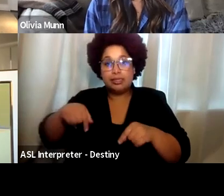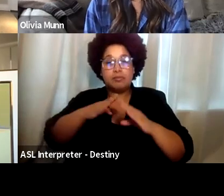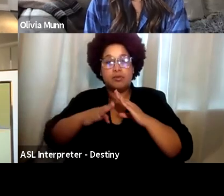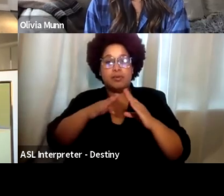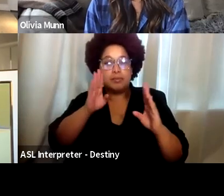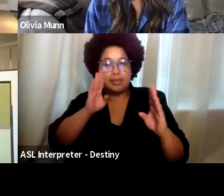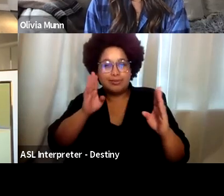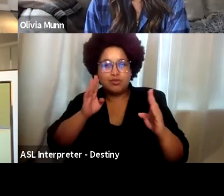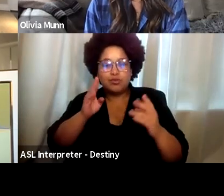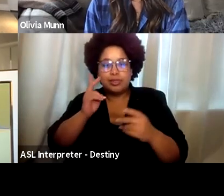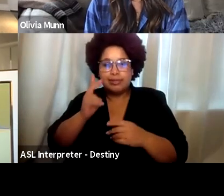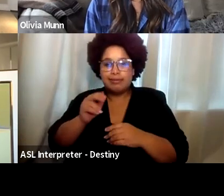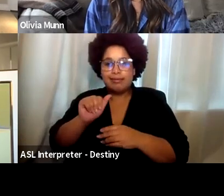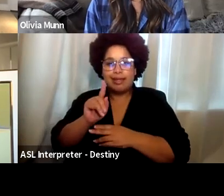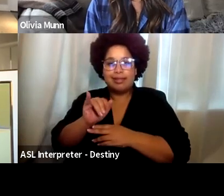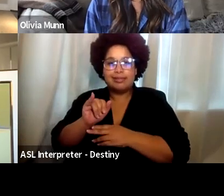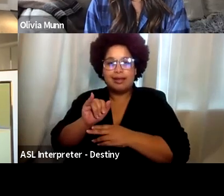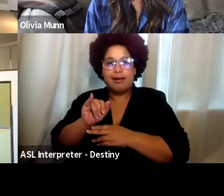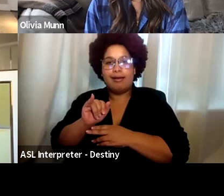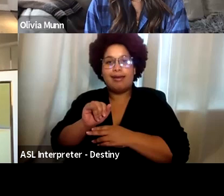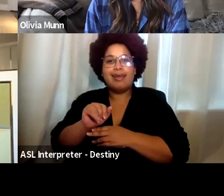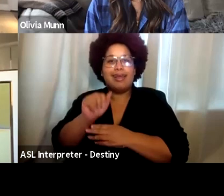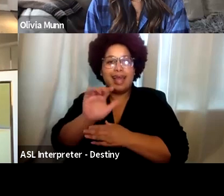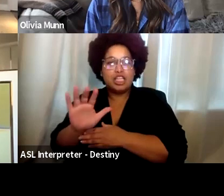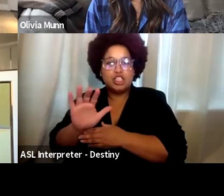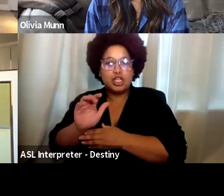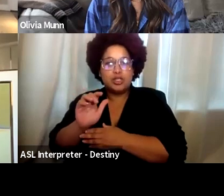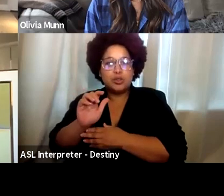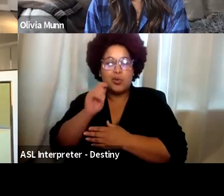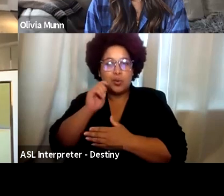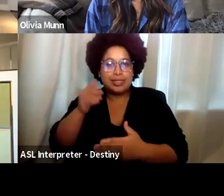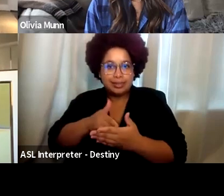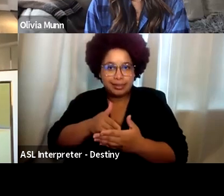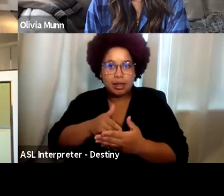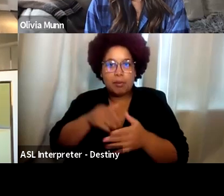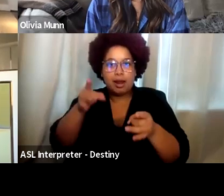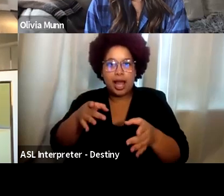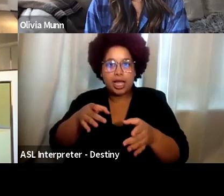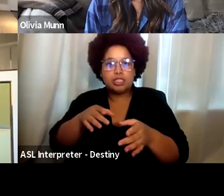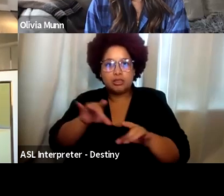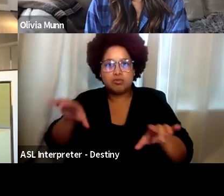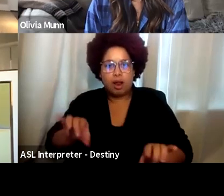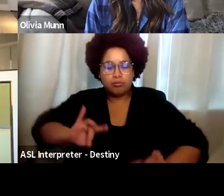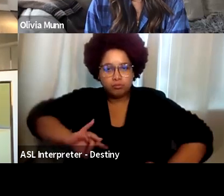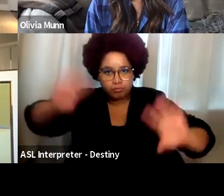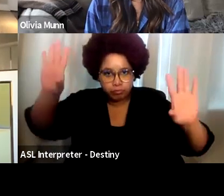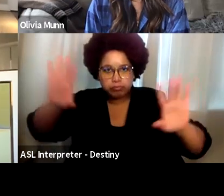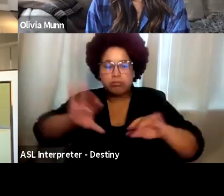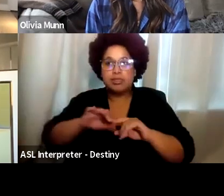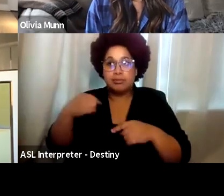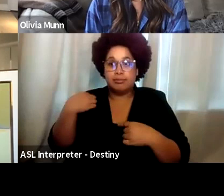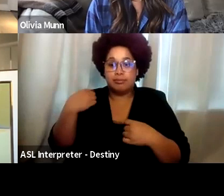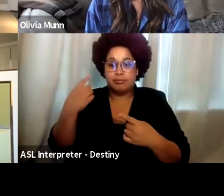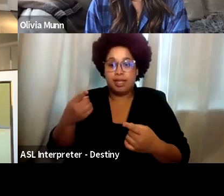we know that anti-Asian racism and bullying and hate crimes, they've been going on for